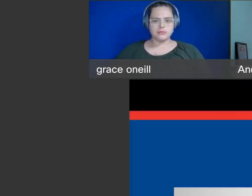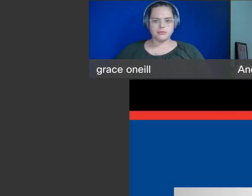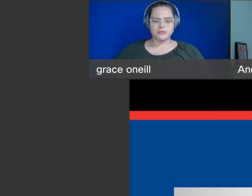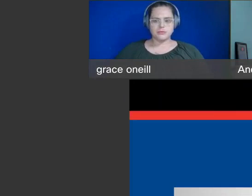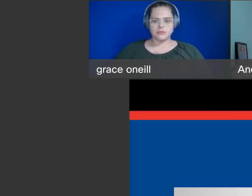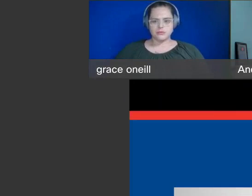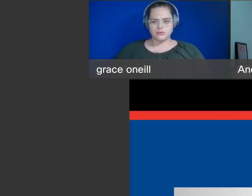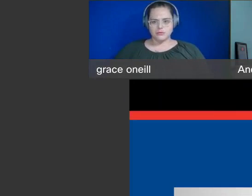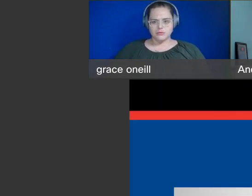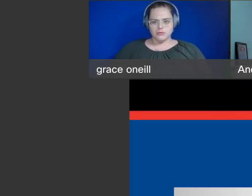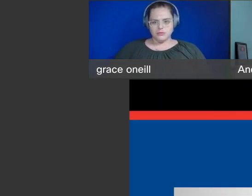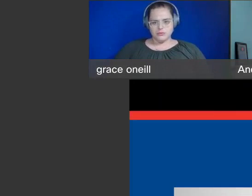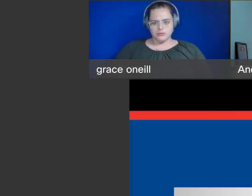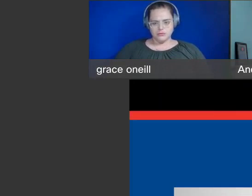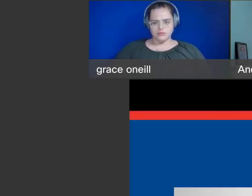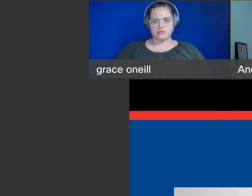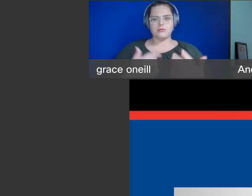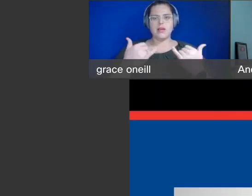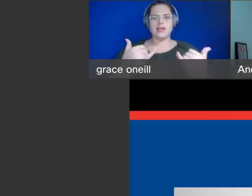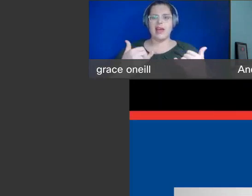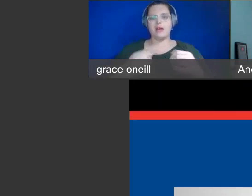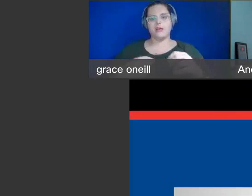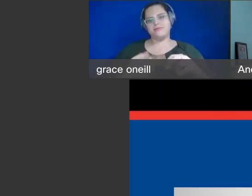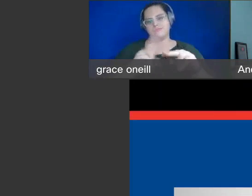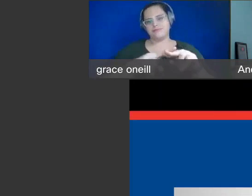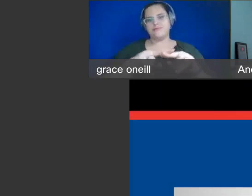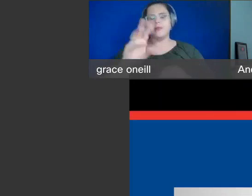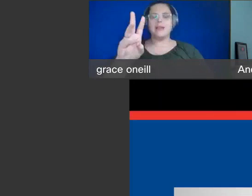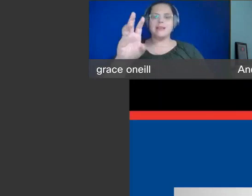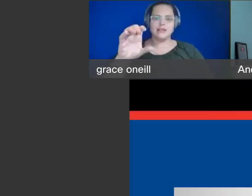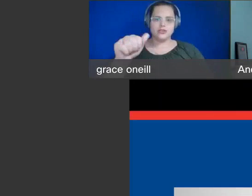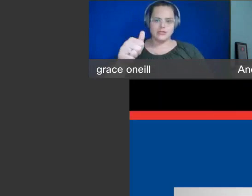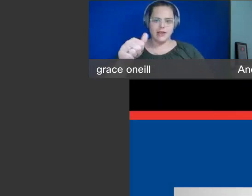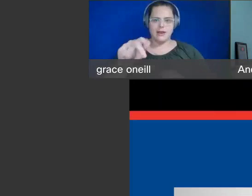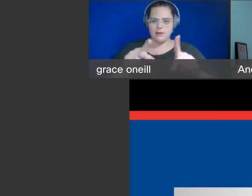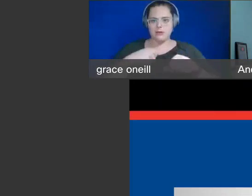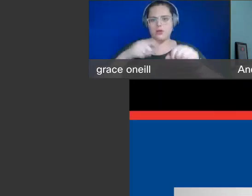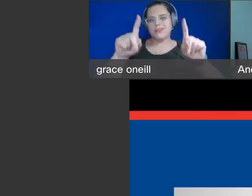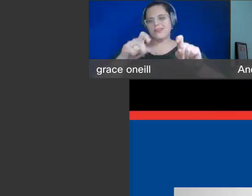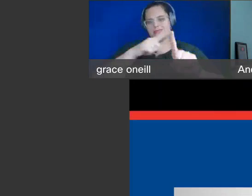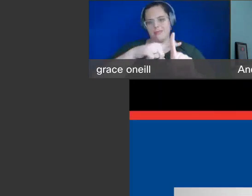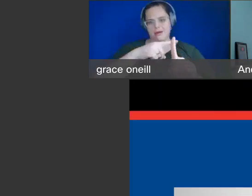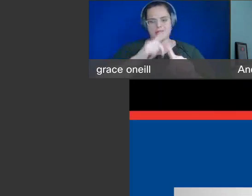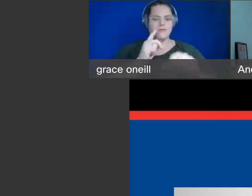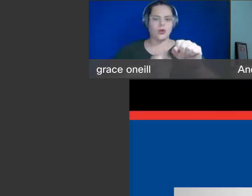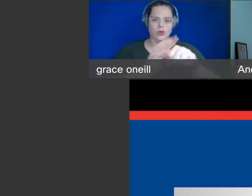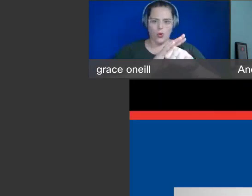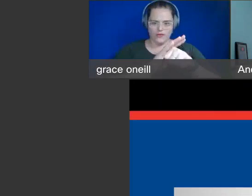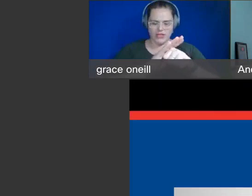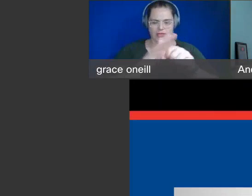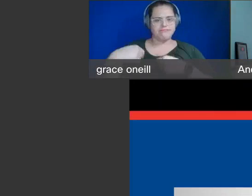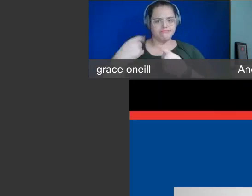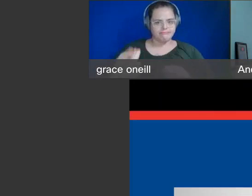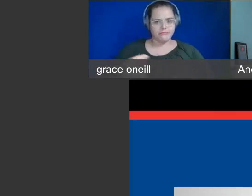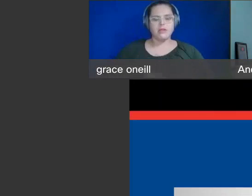So we are up to now 610 people who have tested positive for COVID. On the